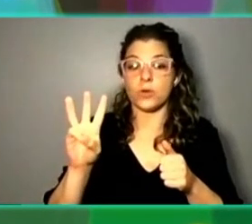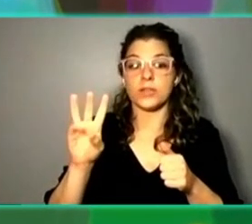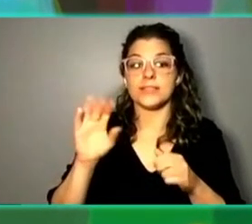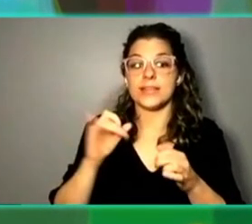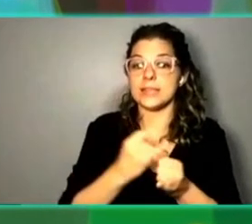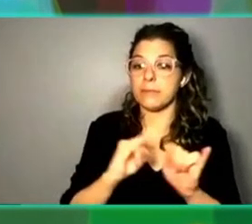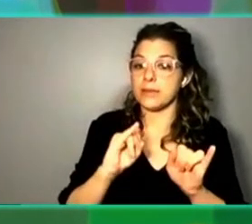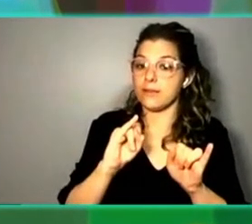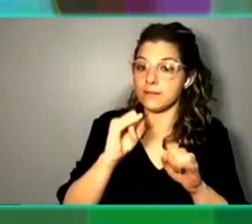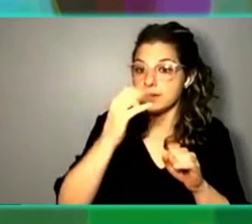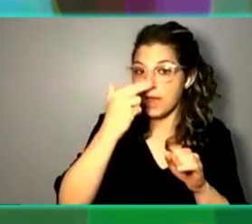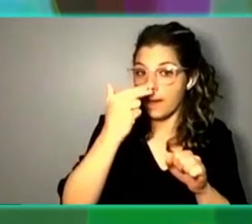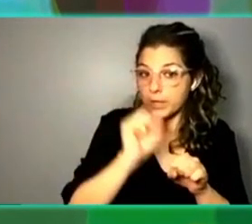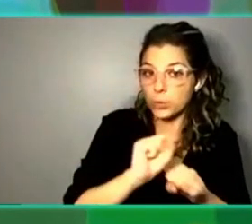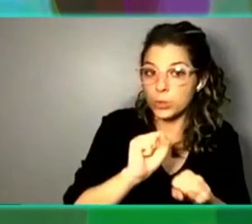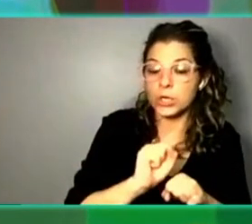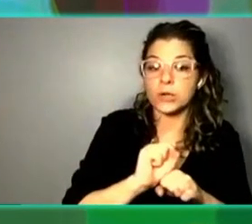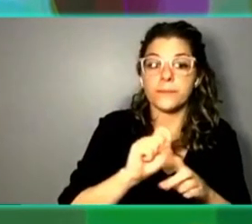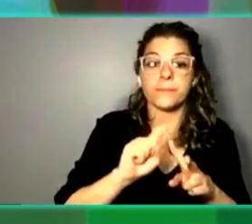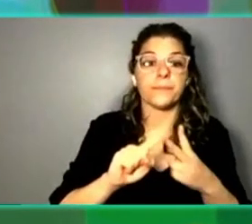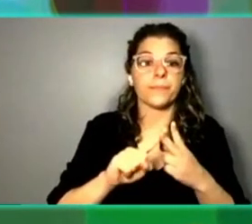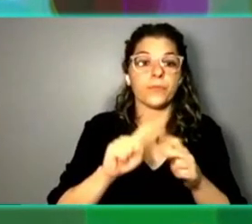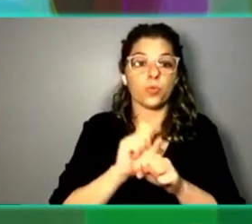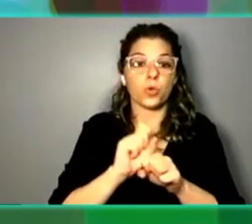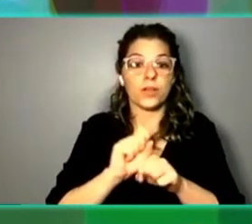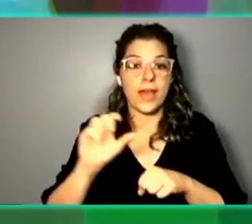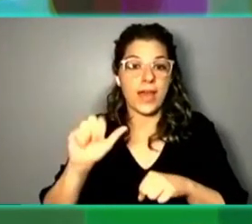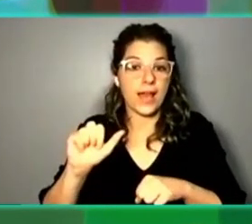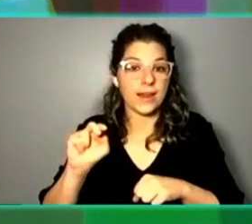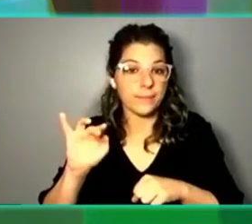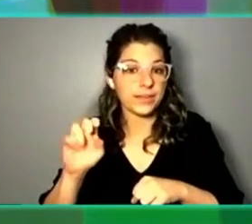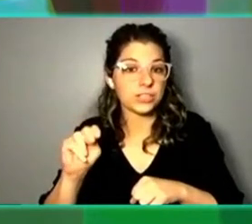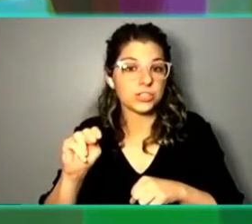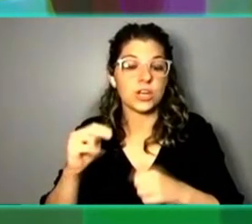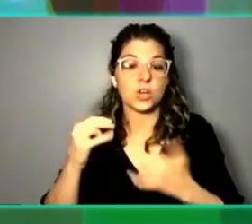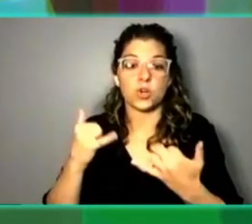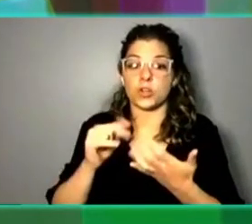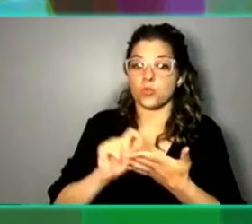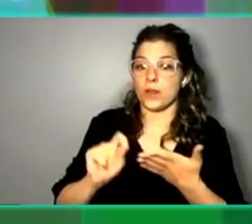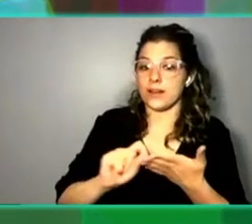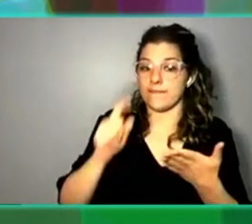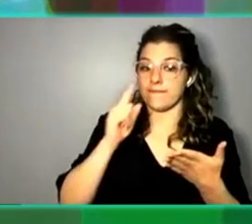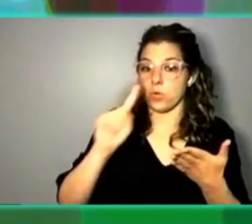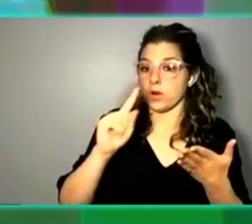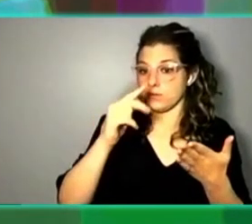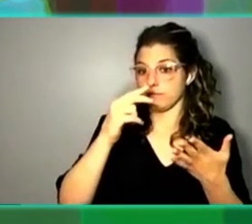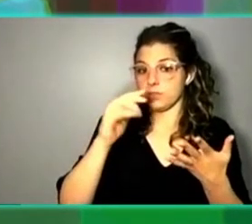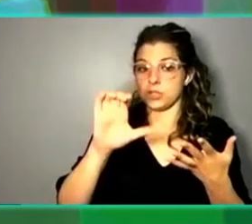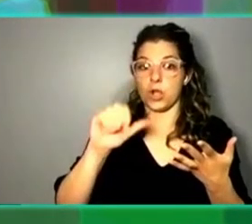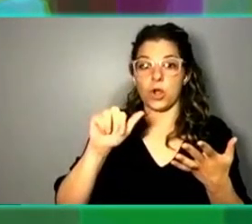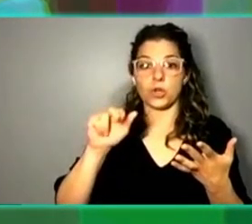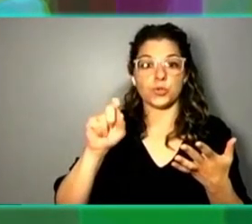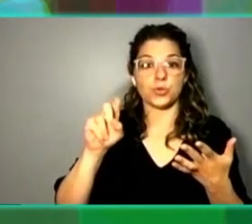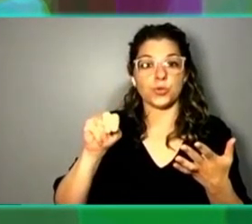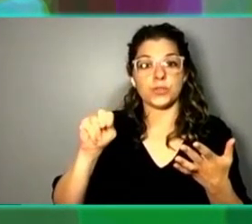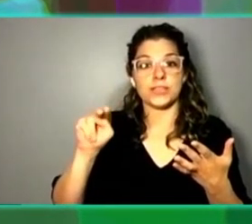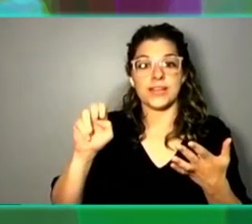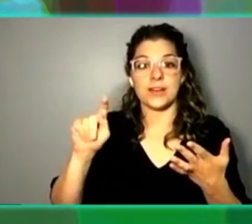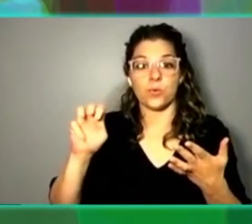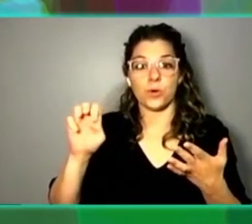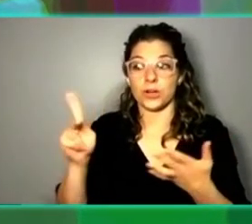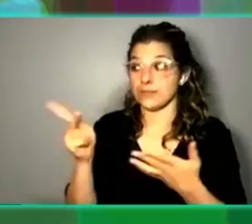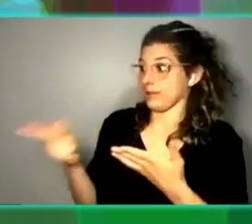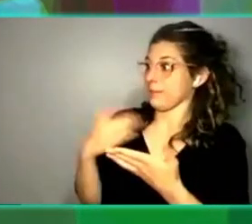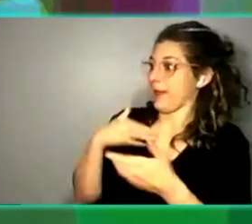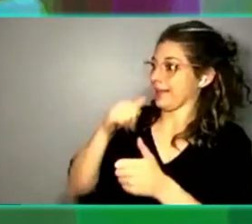work. We also work in animation and are also currently writing for Cartoon Network. Chanel is my sister and